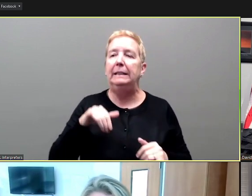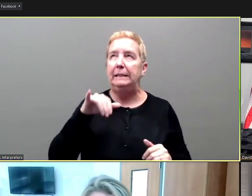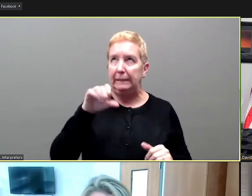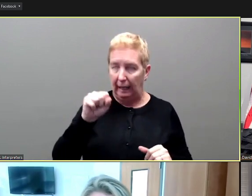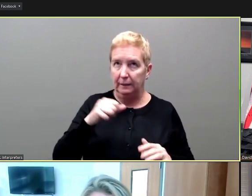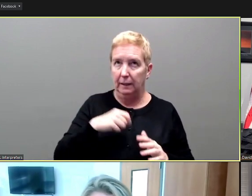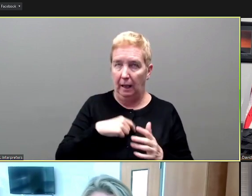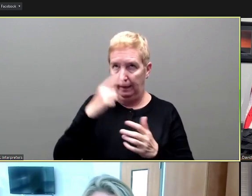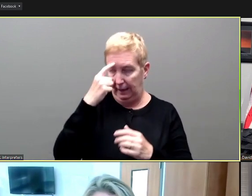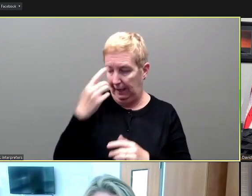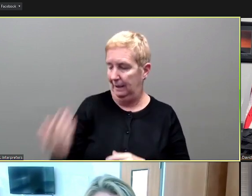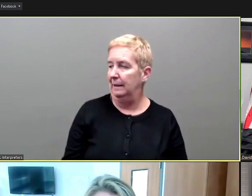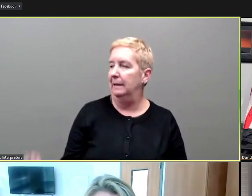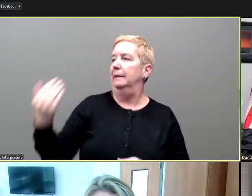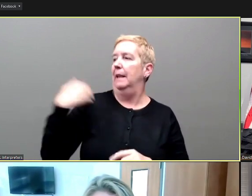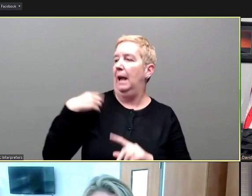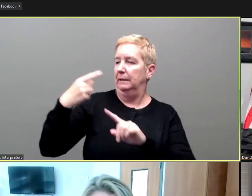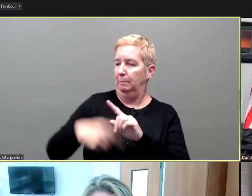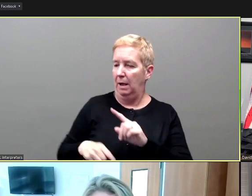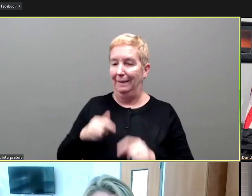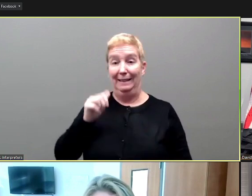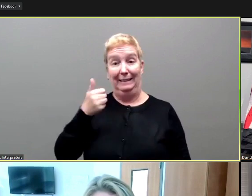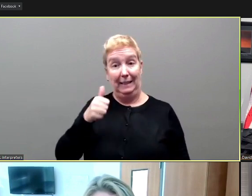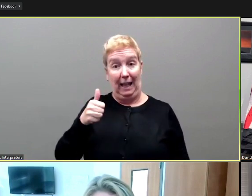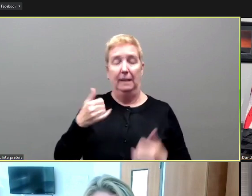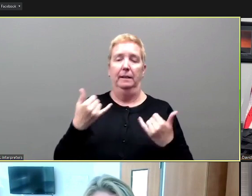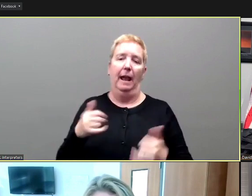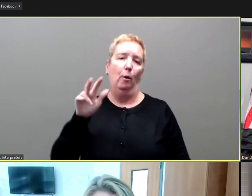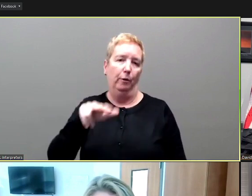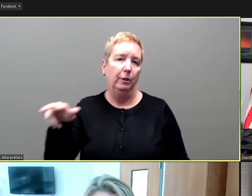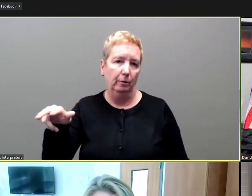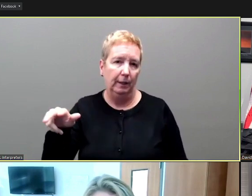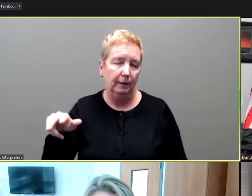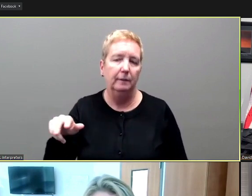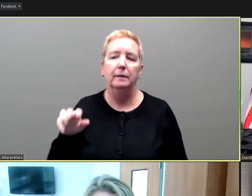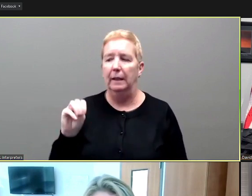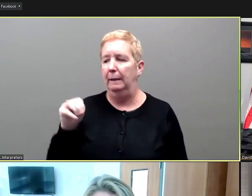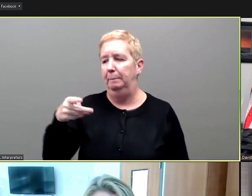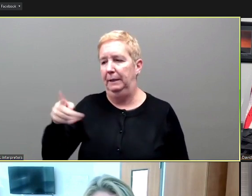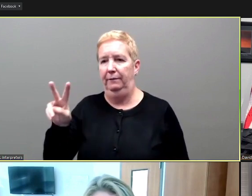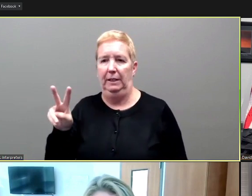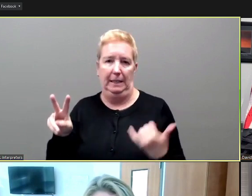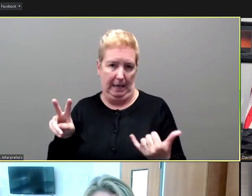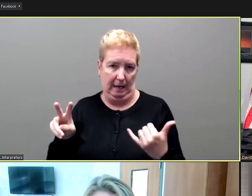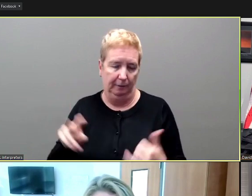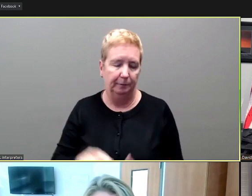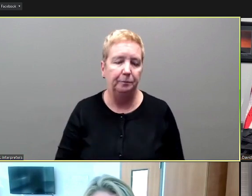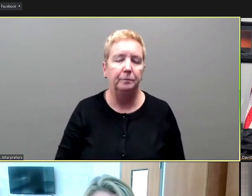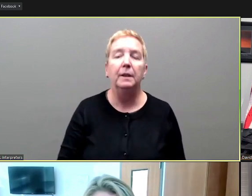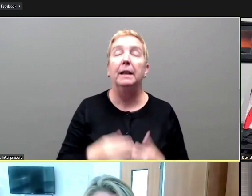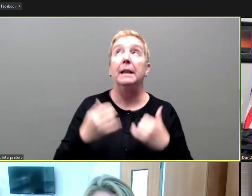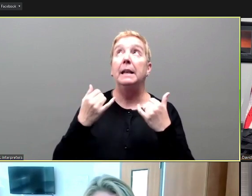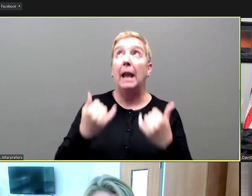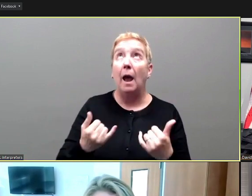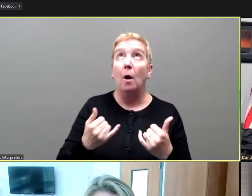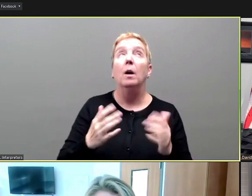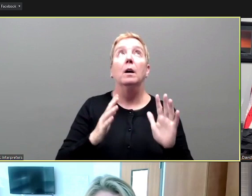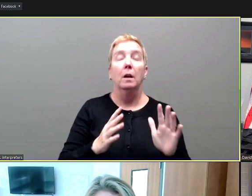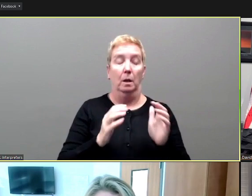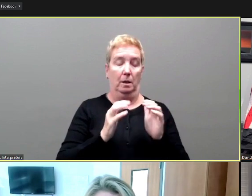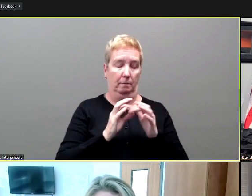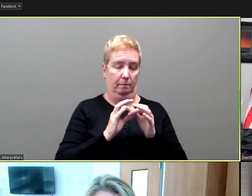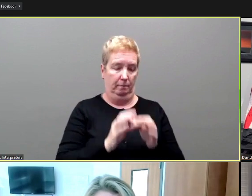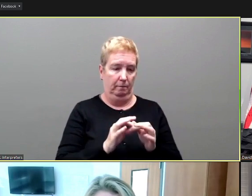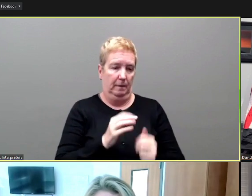believe last month it was 10. Now we have 33 cases of monkeypox. In terms of the